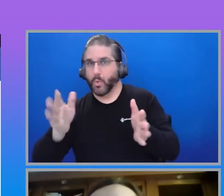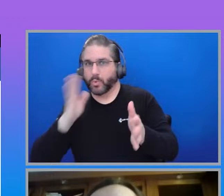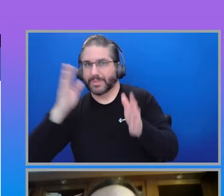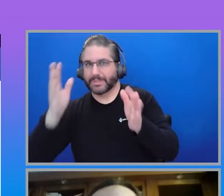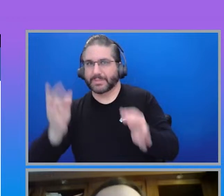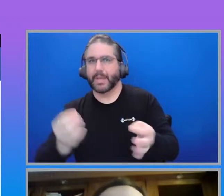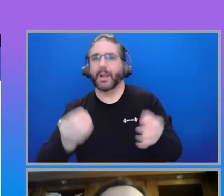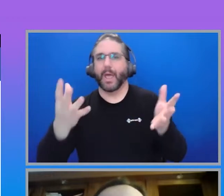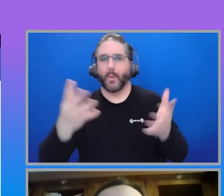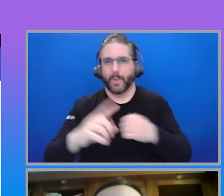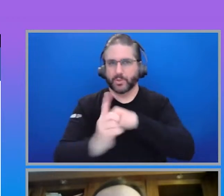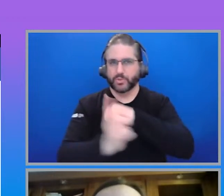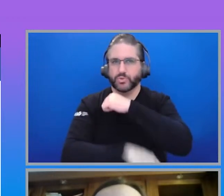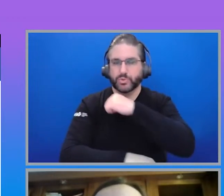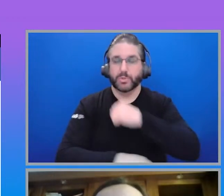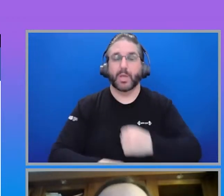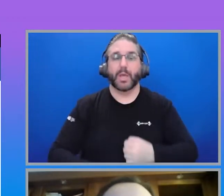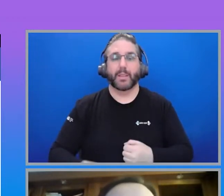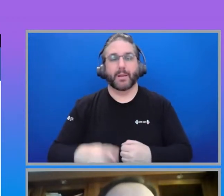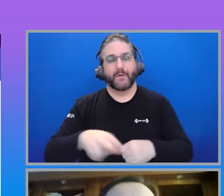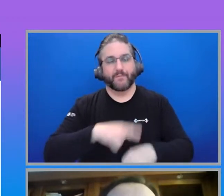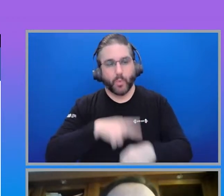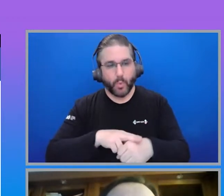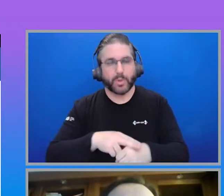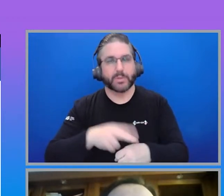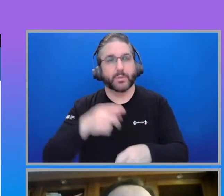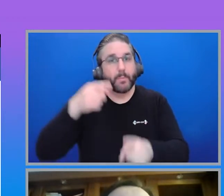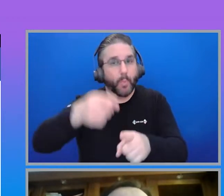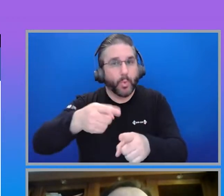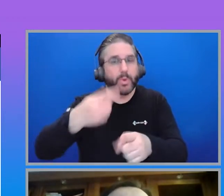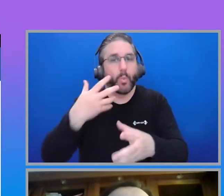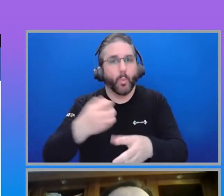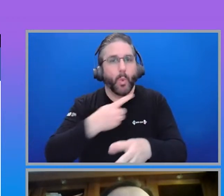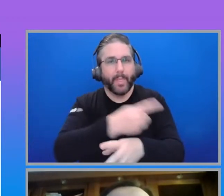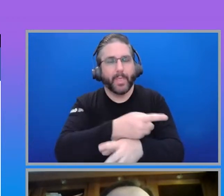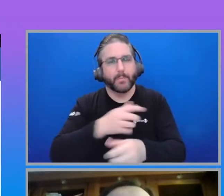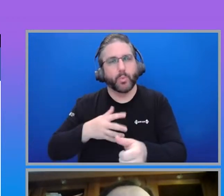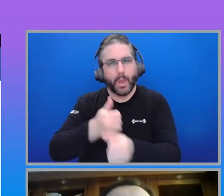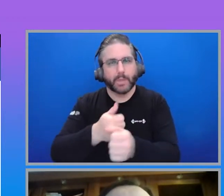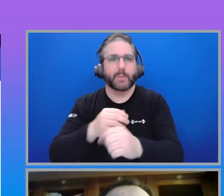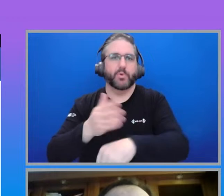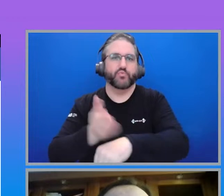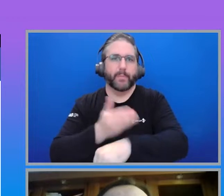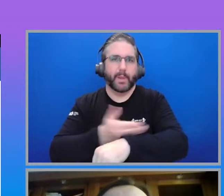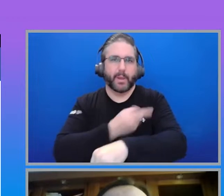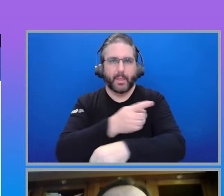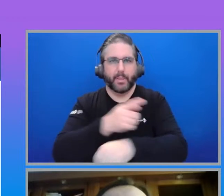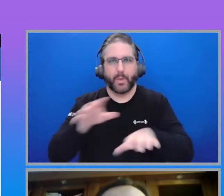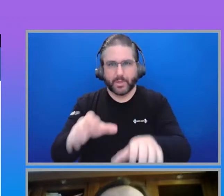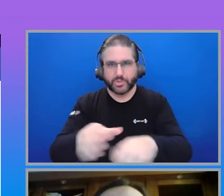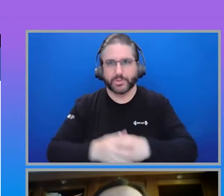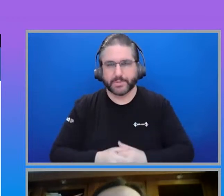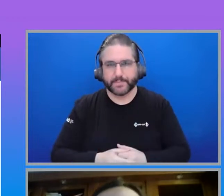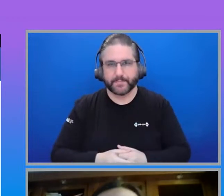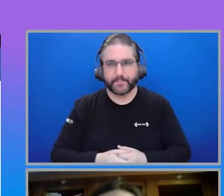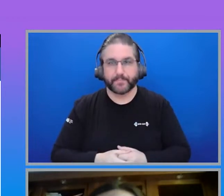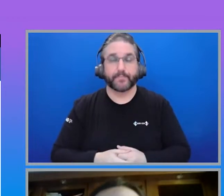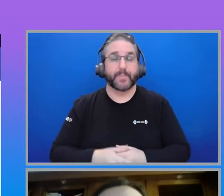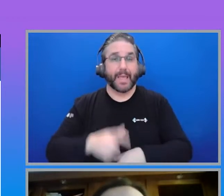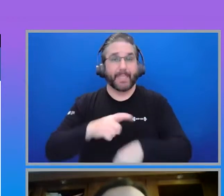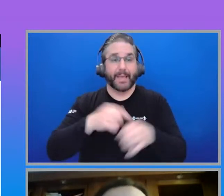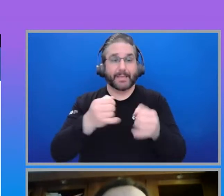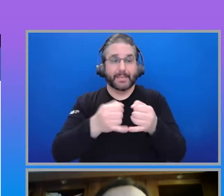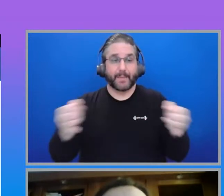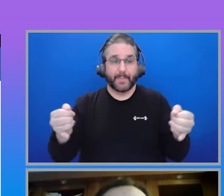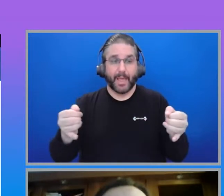with remedial actions, because the intention, as I said, is that the products comply. The timeline for implementation is June this